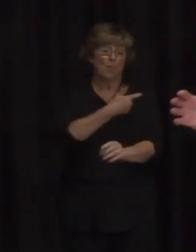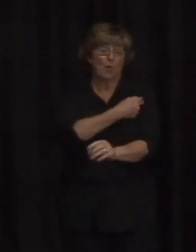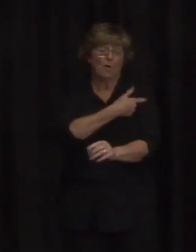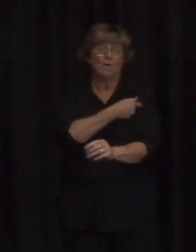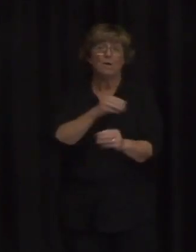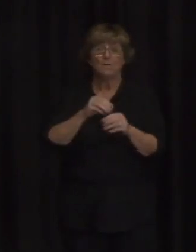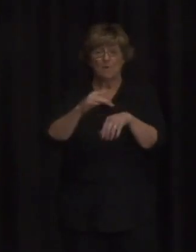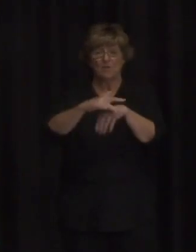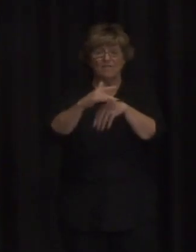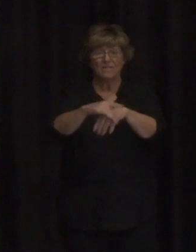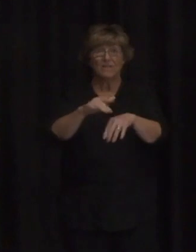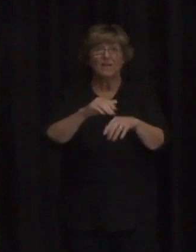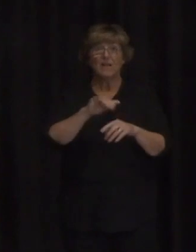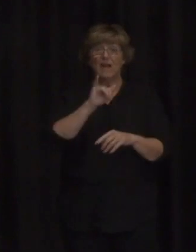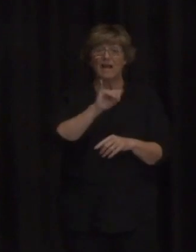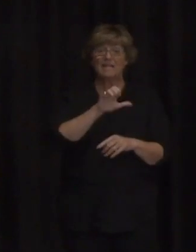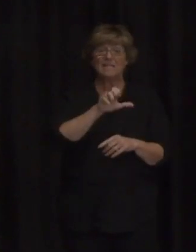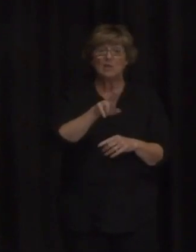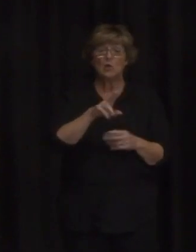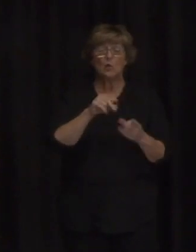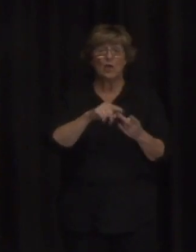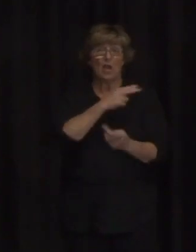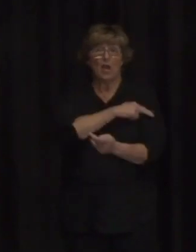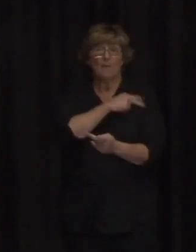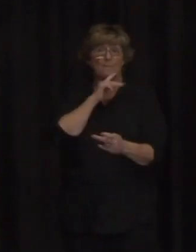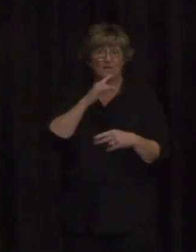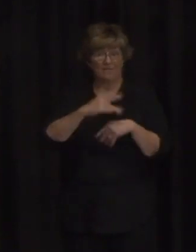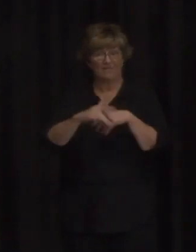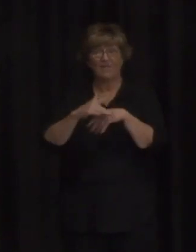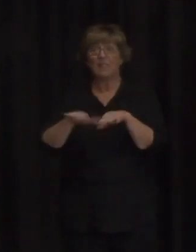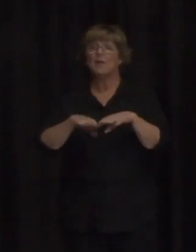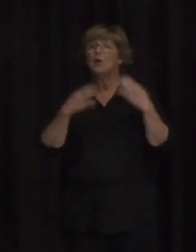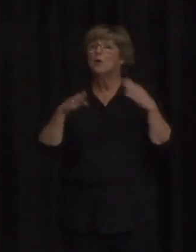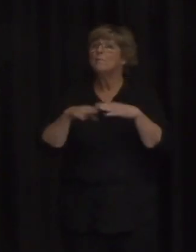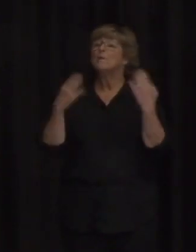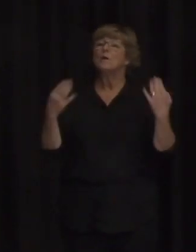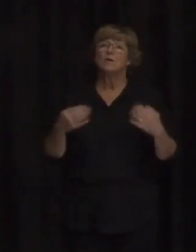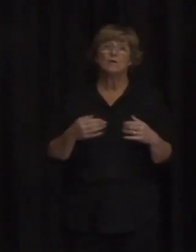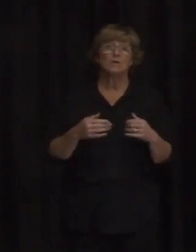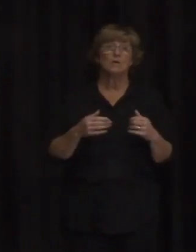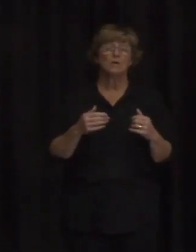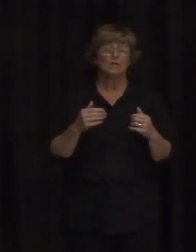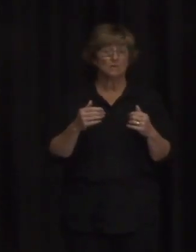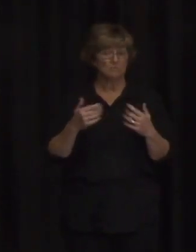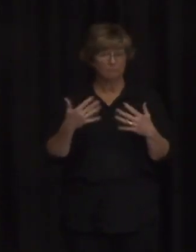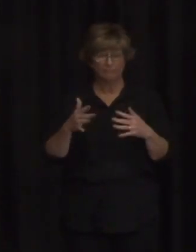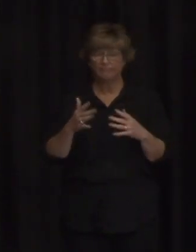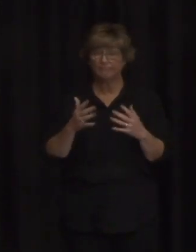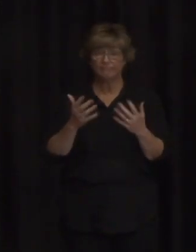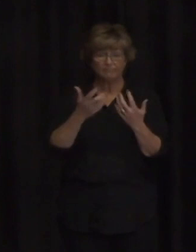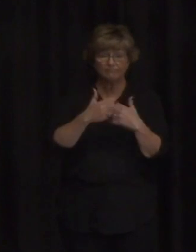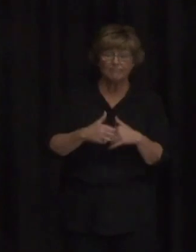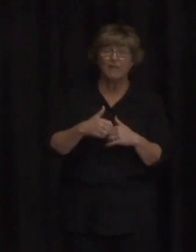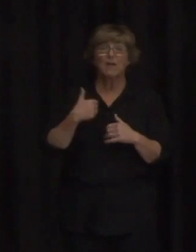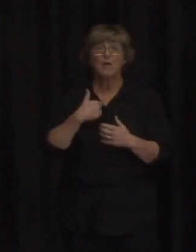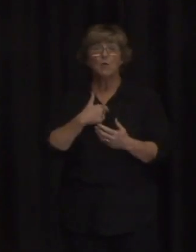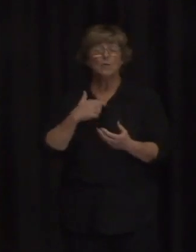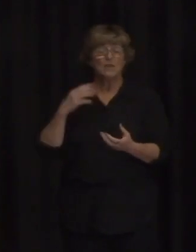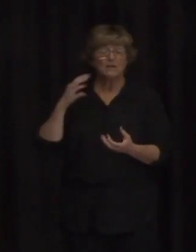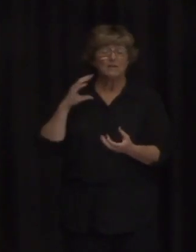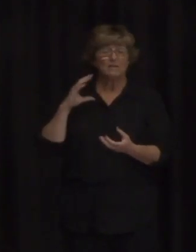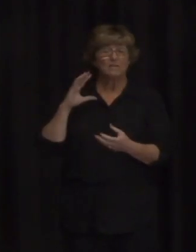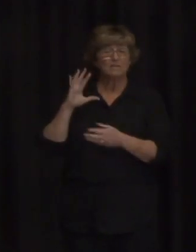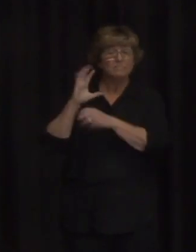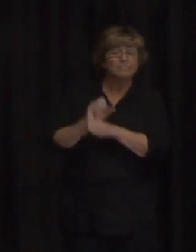in our ICUs and hospitals with surge plans that are very, very well oiled in the context of what we just weathered in the